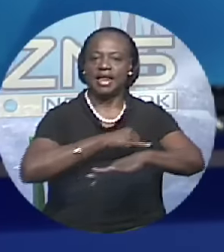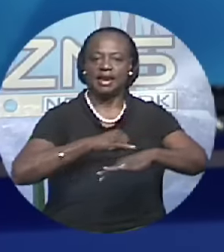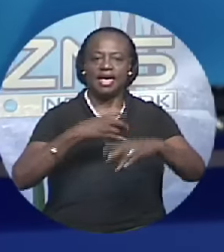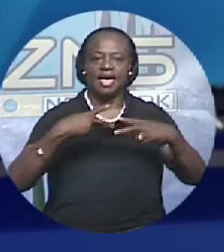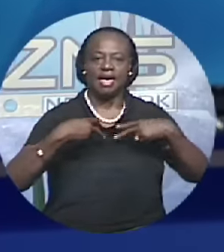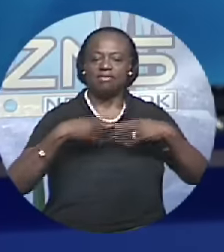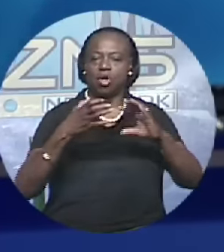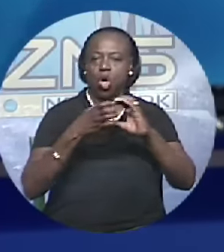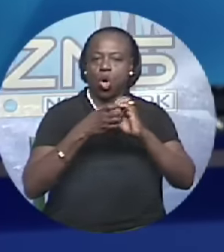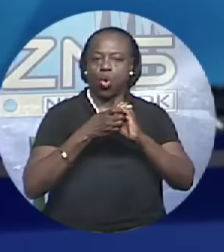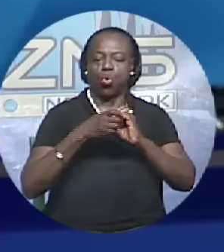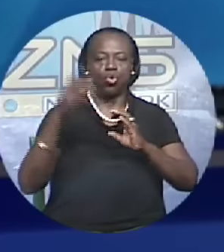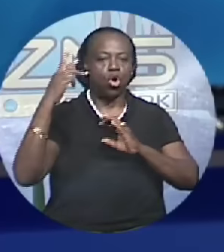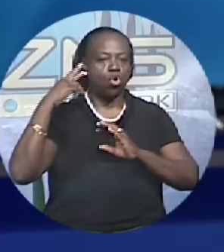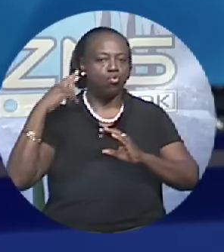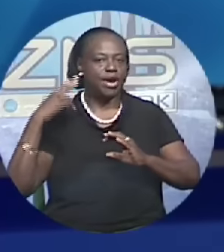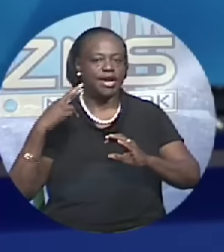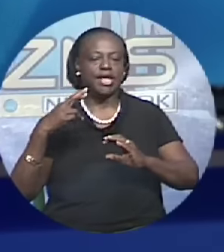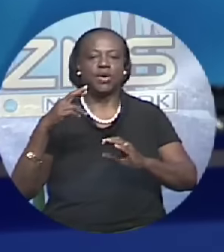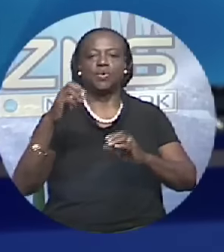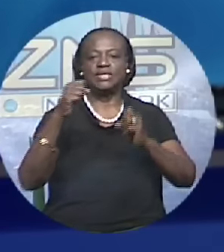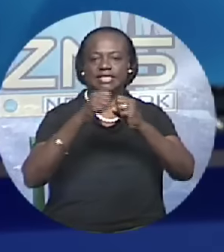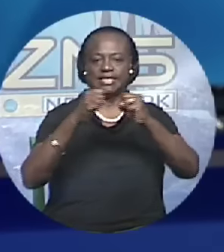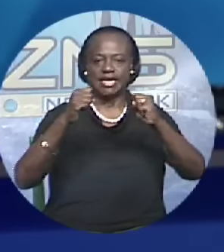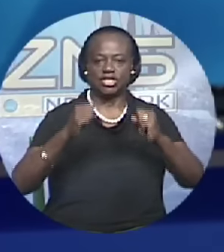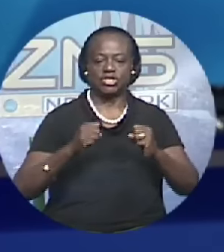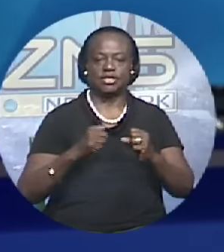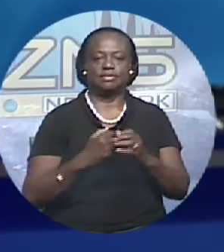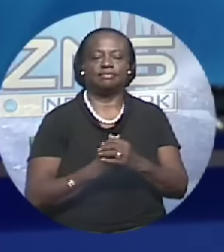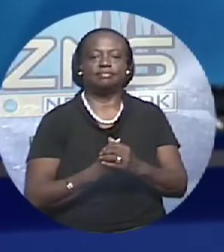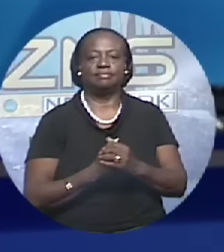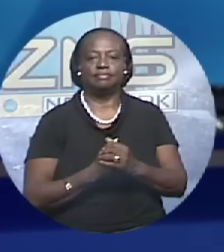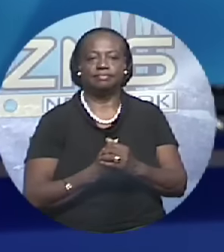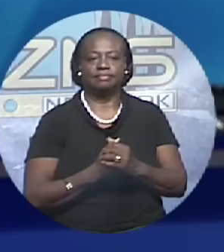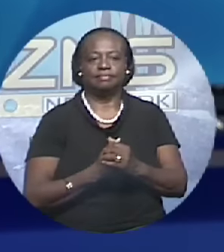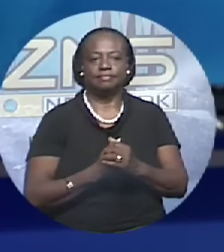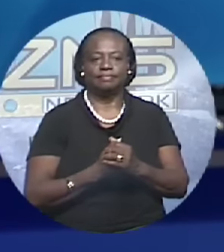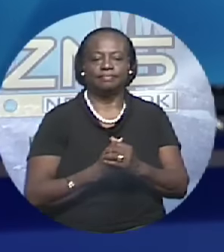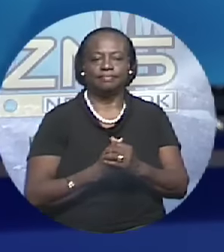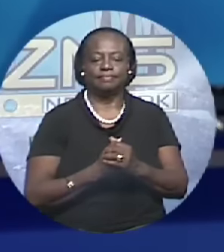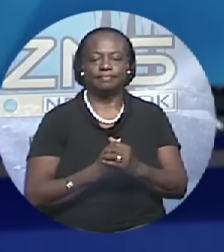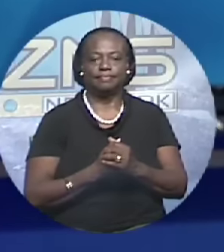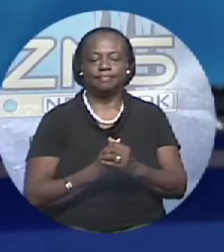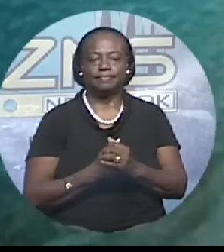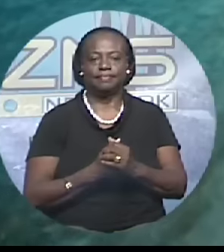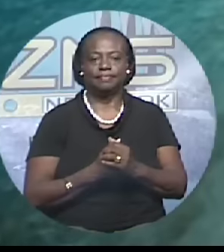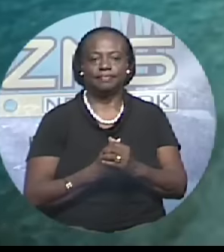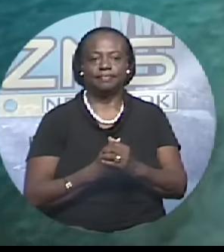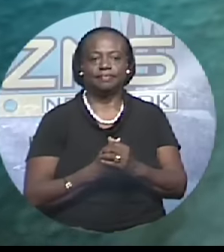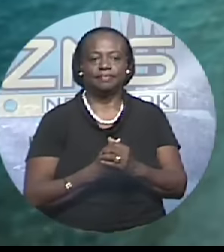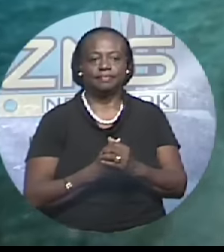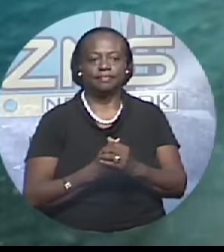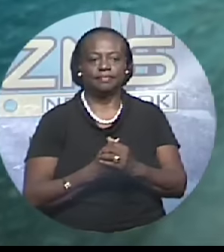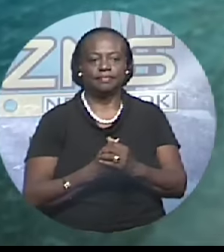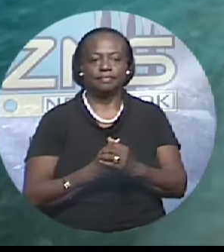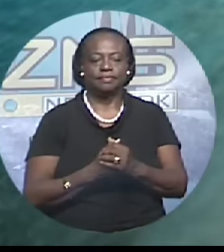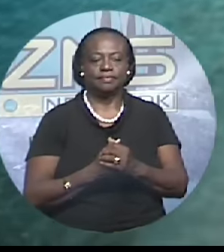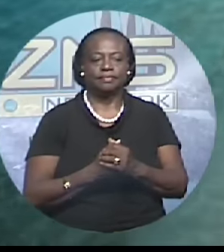the factors which give it that distinction. Here's tonight's BTC Island Connection.